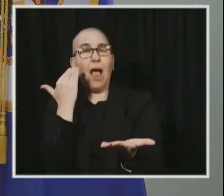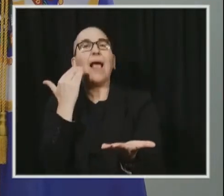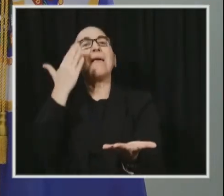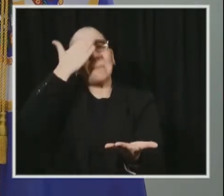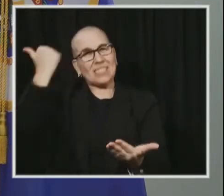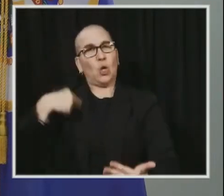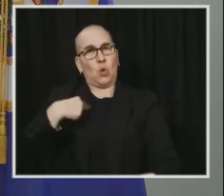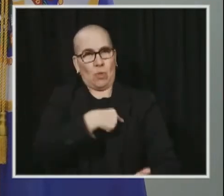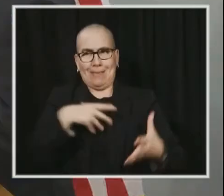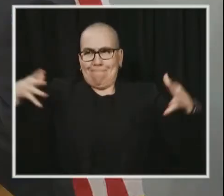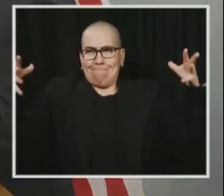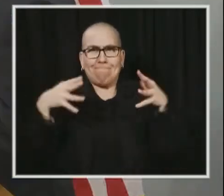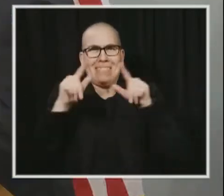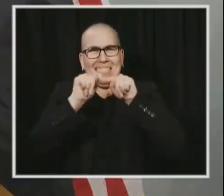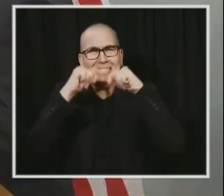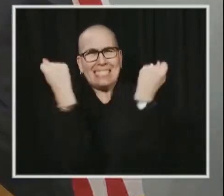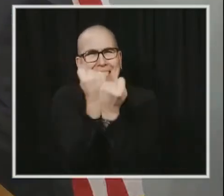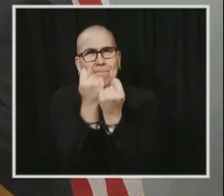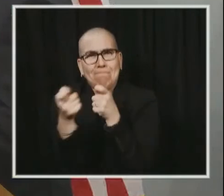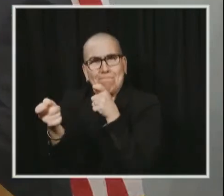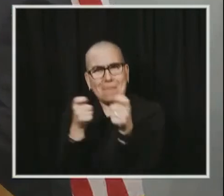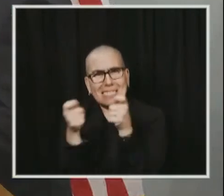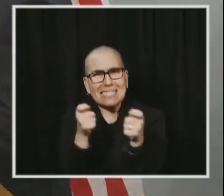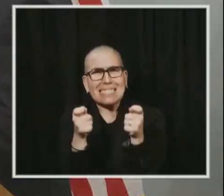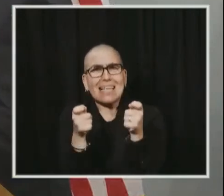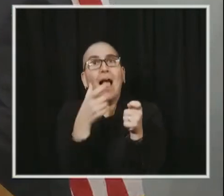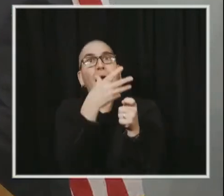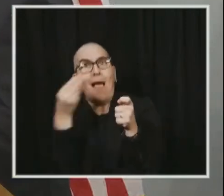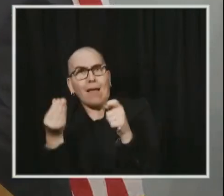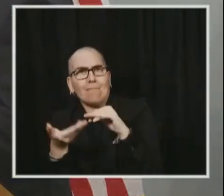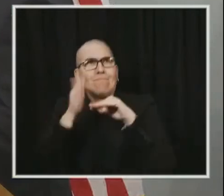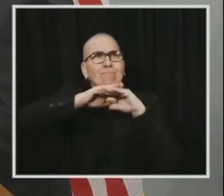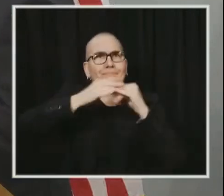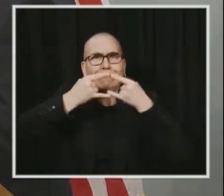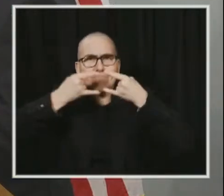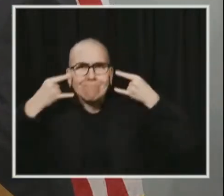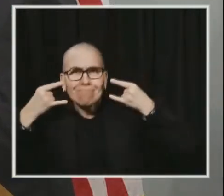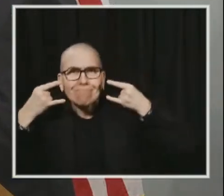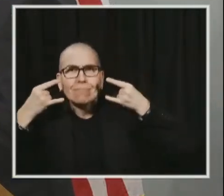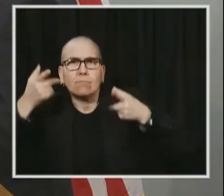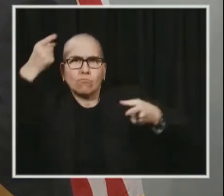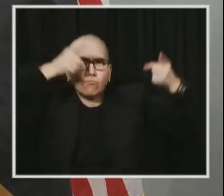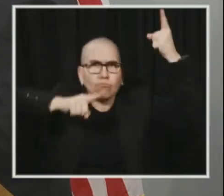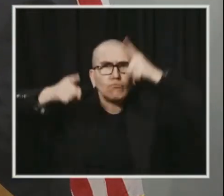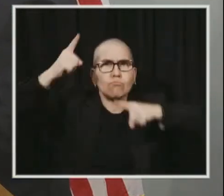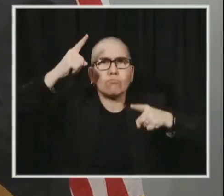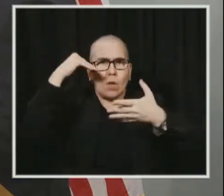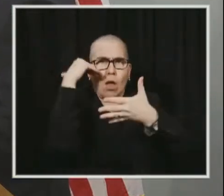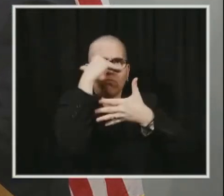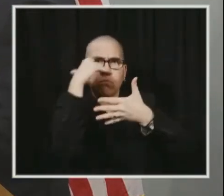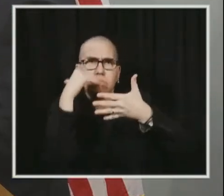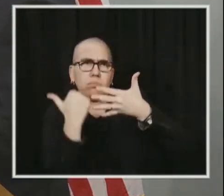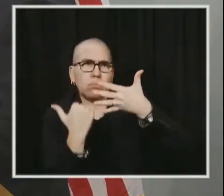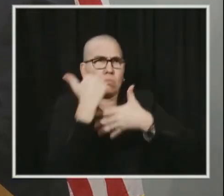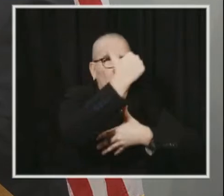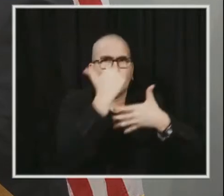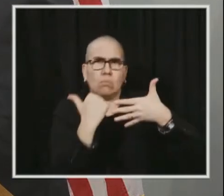the vaccine. We prioritize them in the groups immediately for vaccines in January and continue to do so.